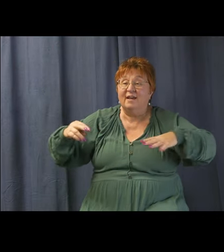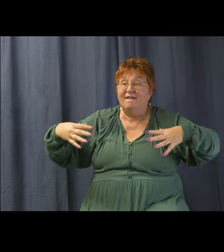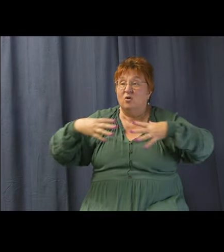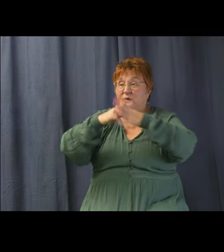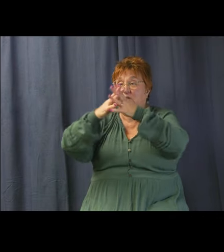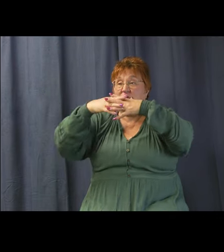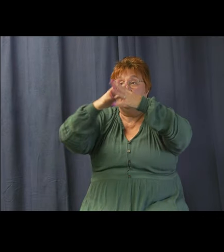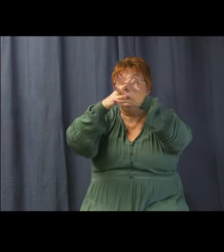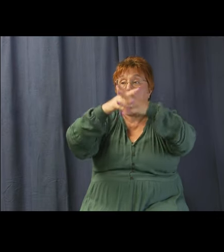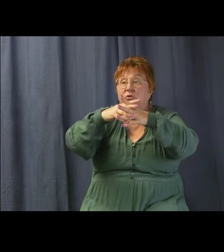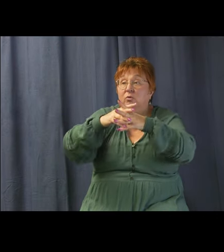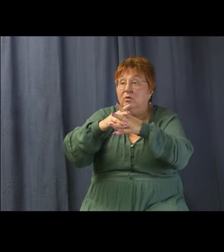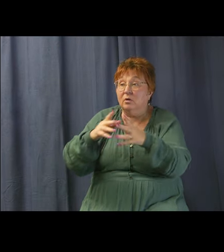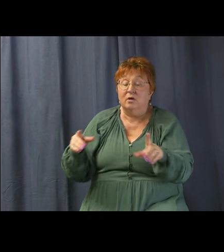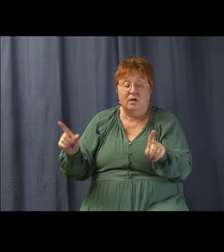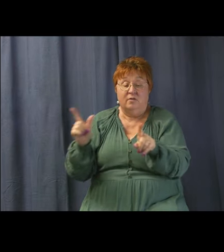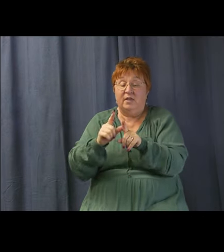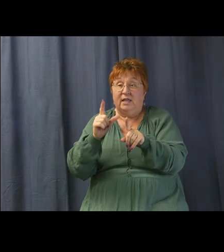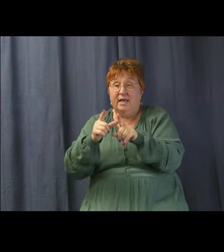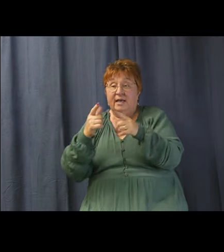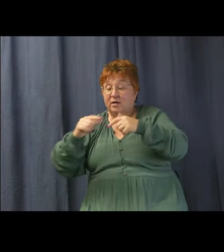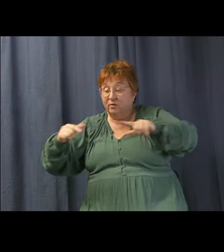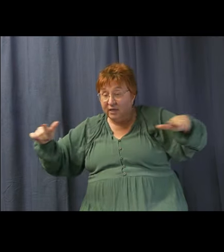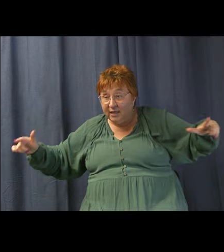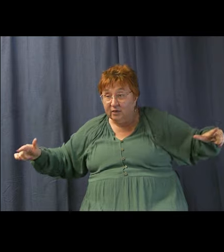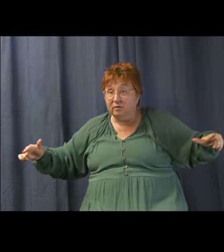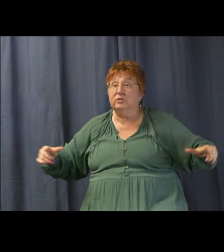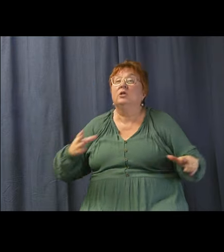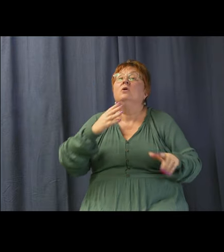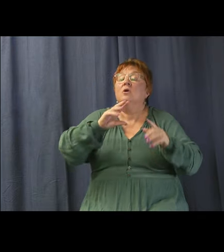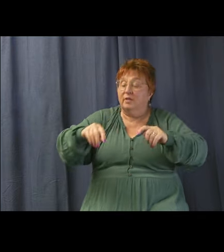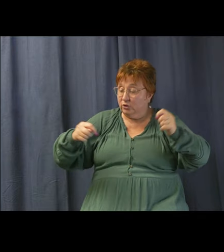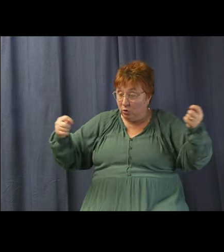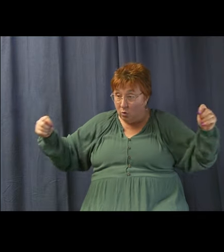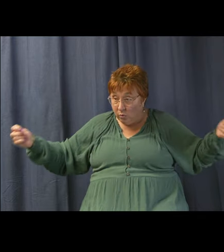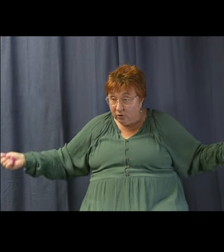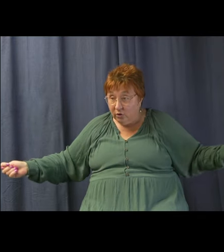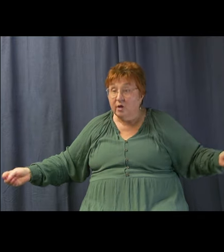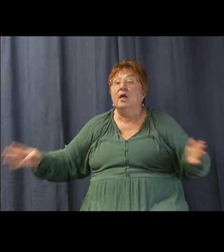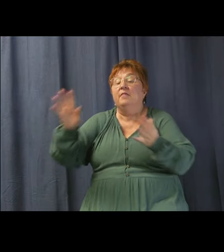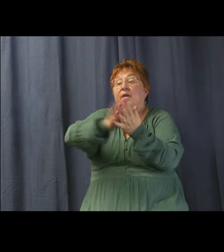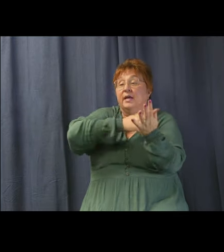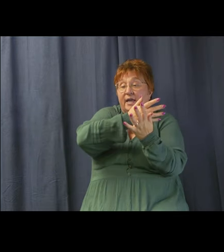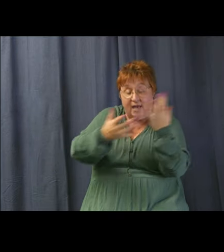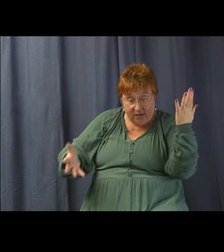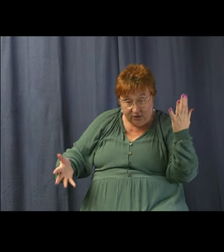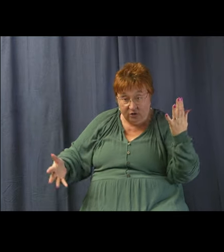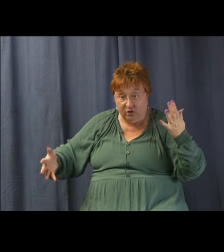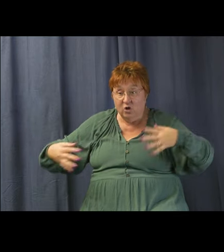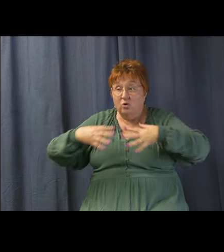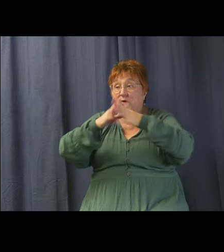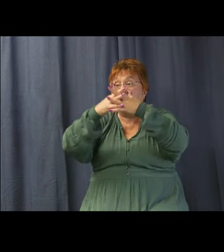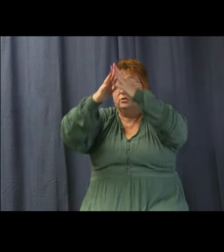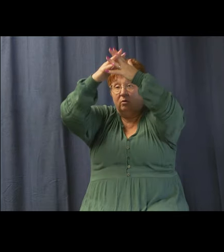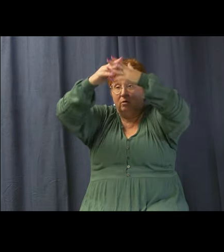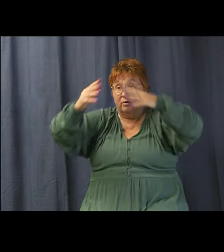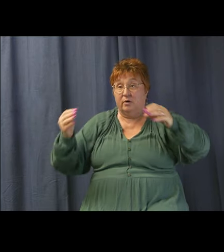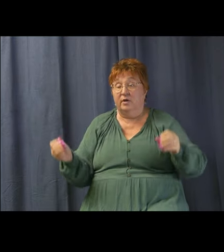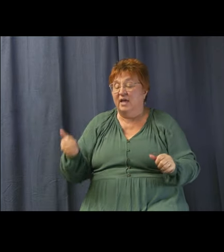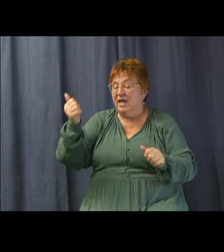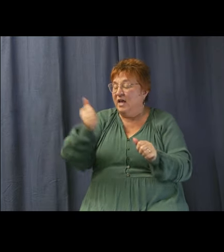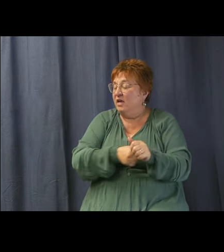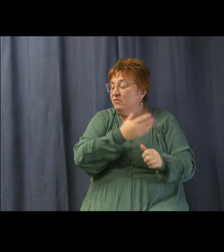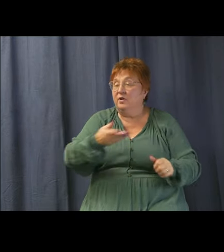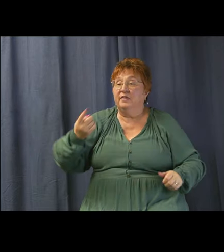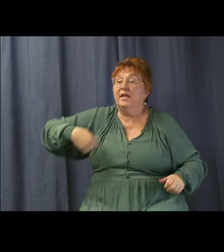the Hebrew language. Restore the Torah. Restore the calendar. Everything we're doing here at El Shaddai